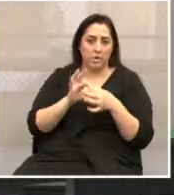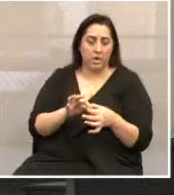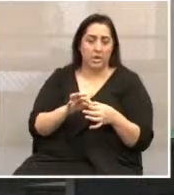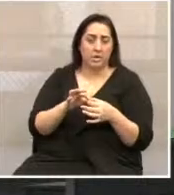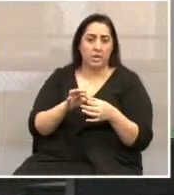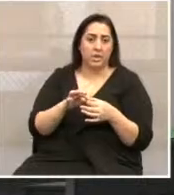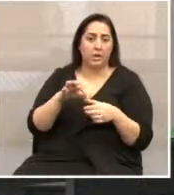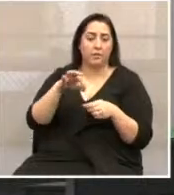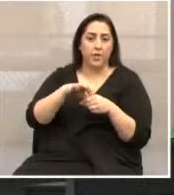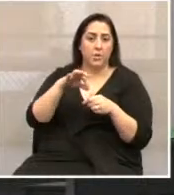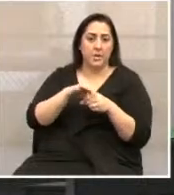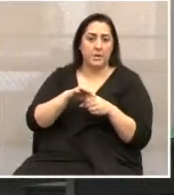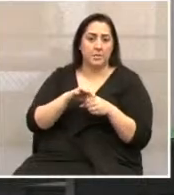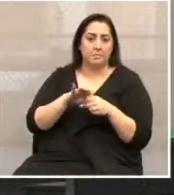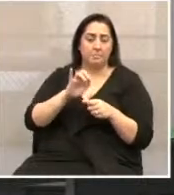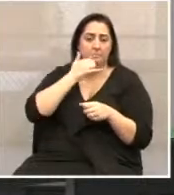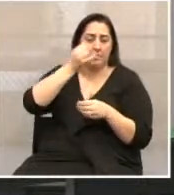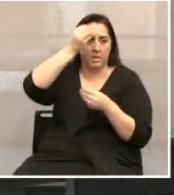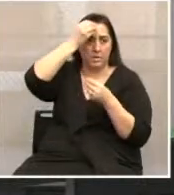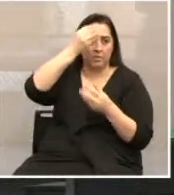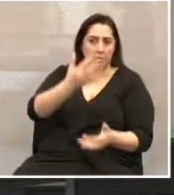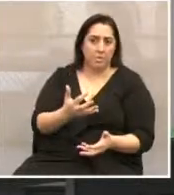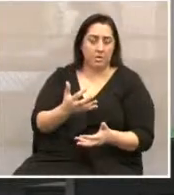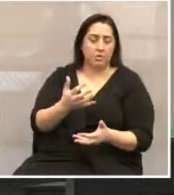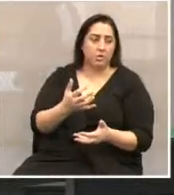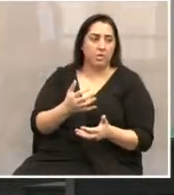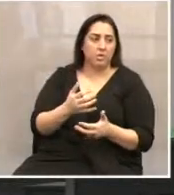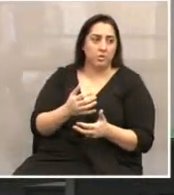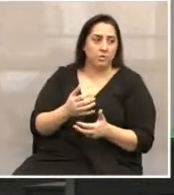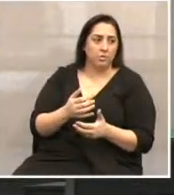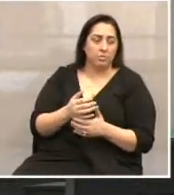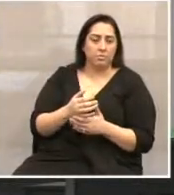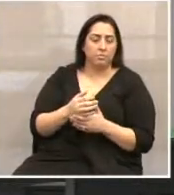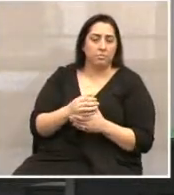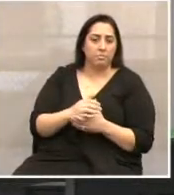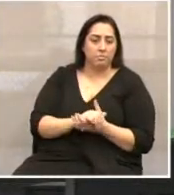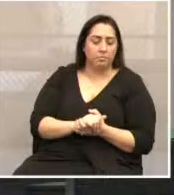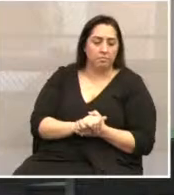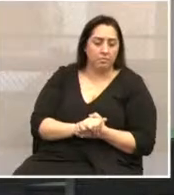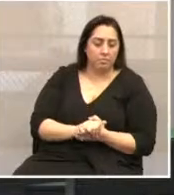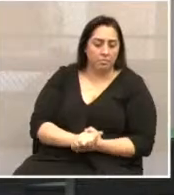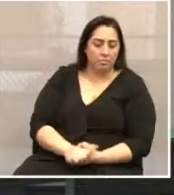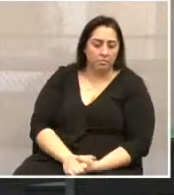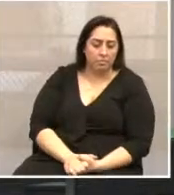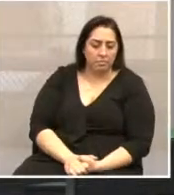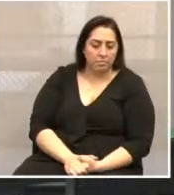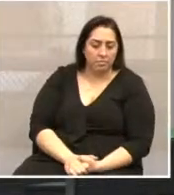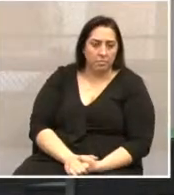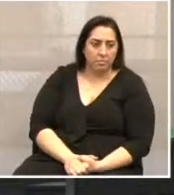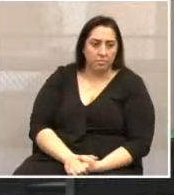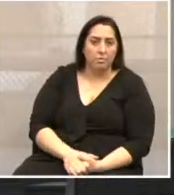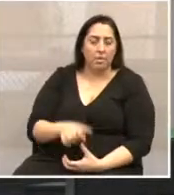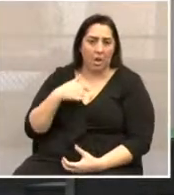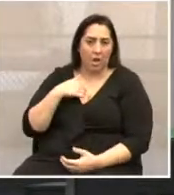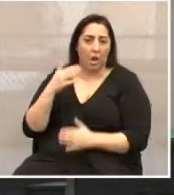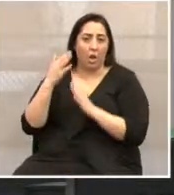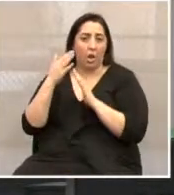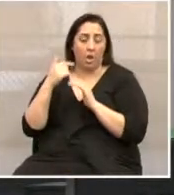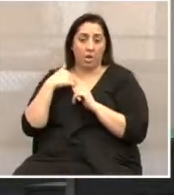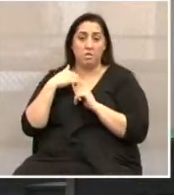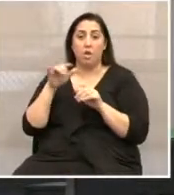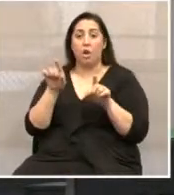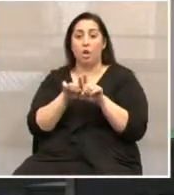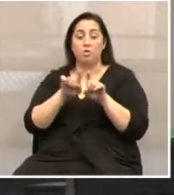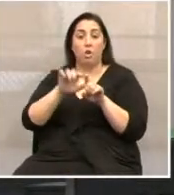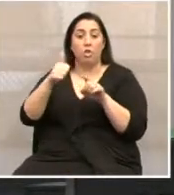is misinformation, disinformation, and I'm going to inject a new term into the discussion,